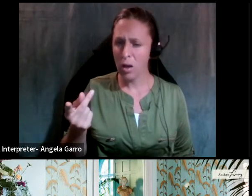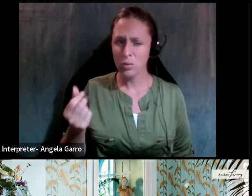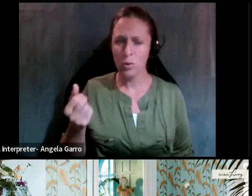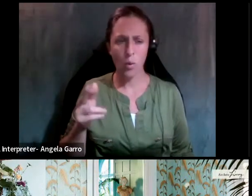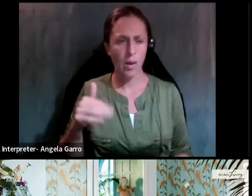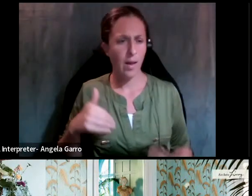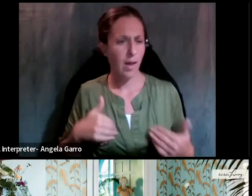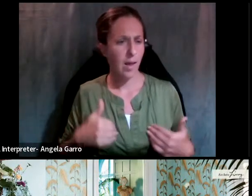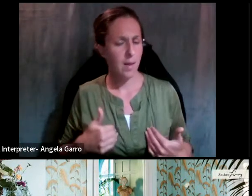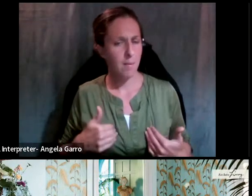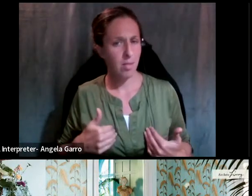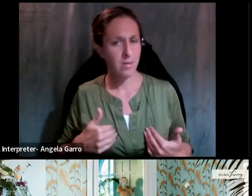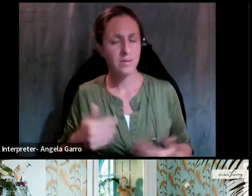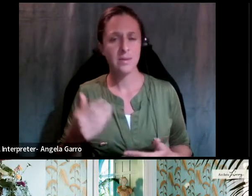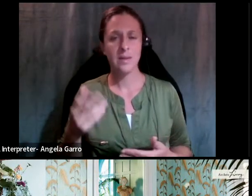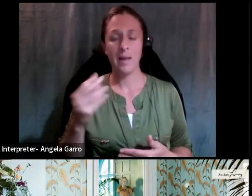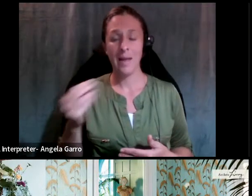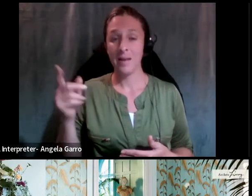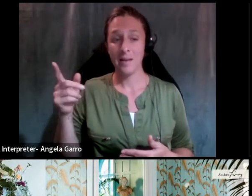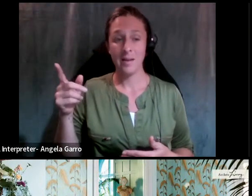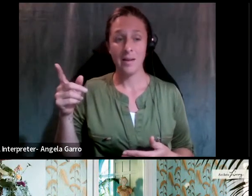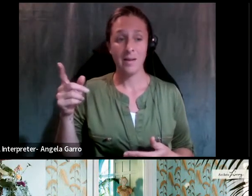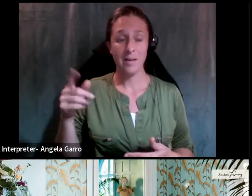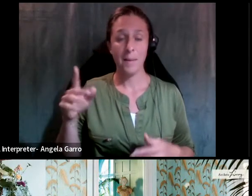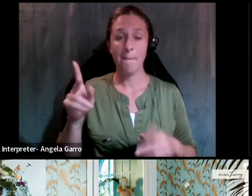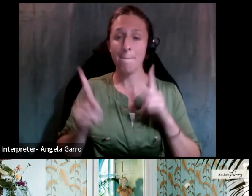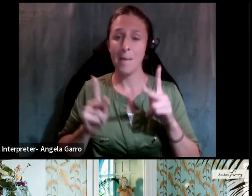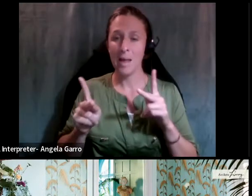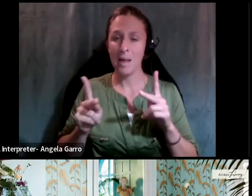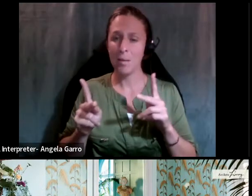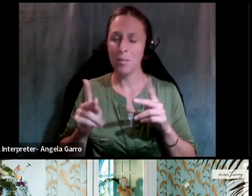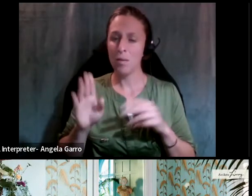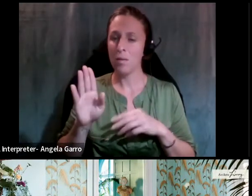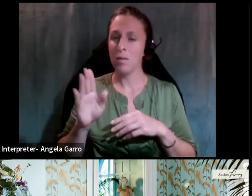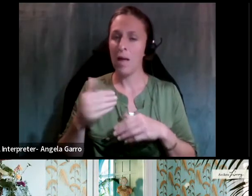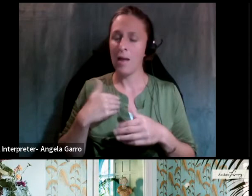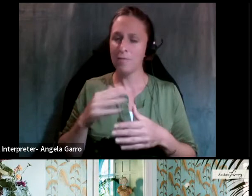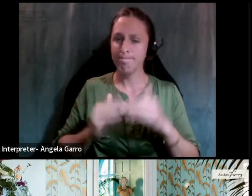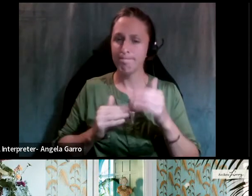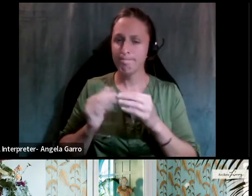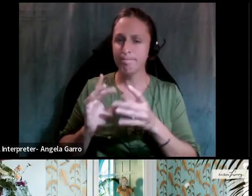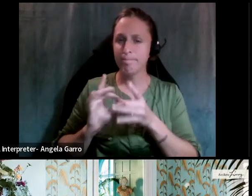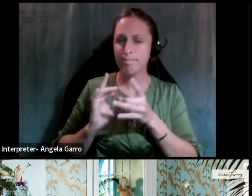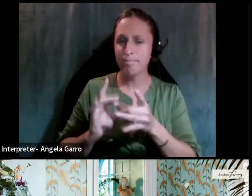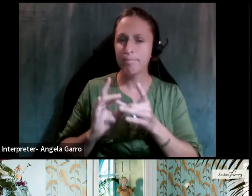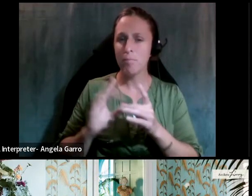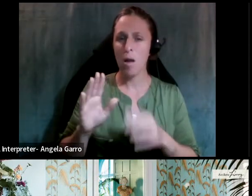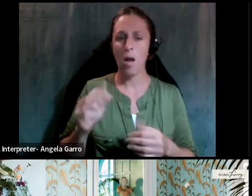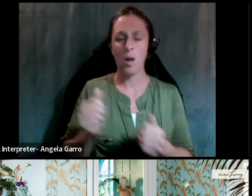animals and the people bond with them. So it's not like we have regular,